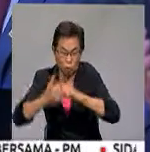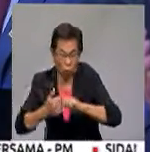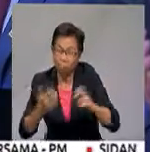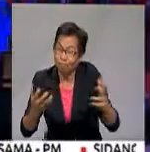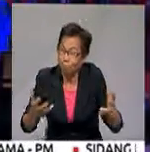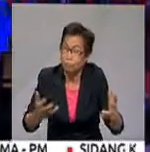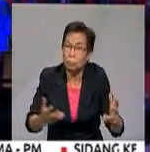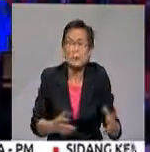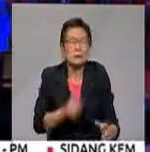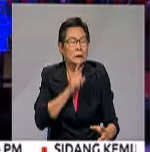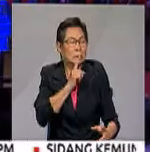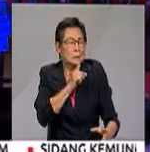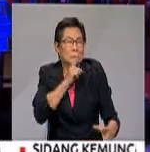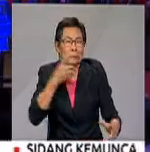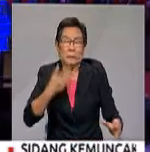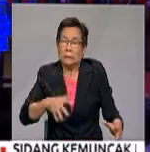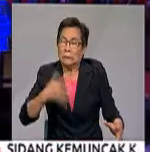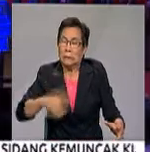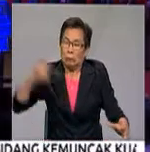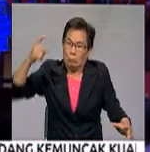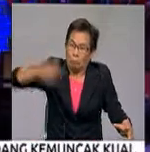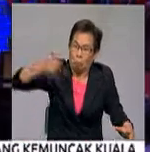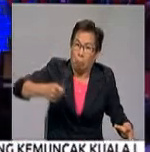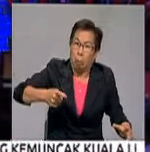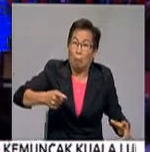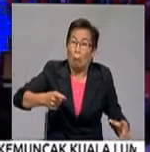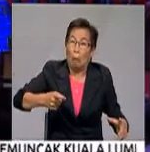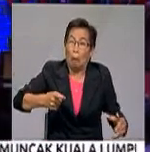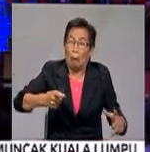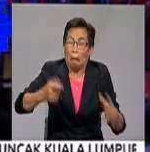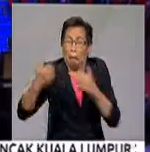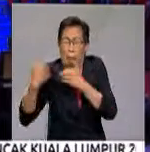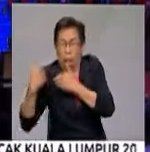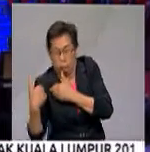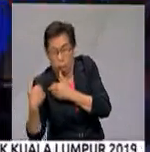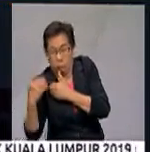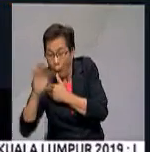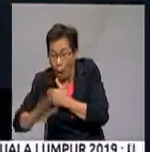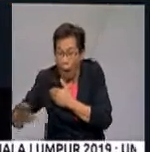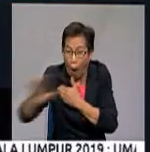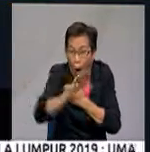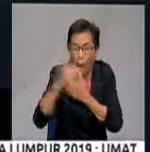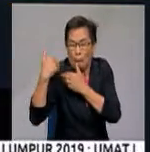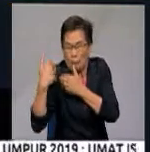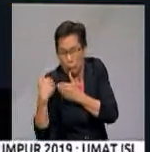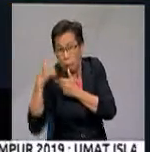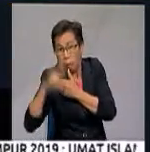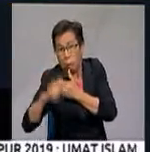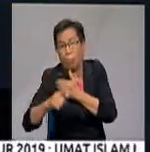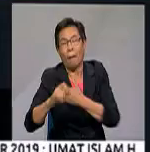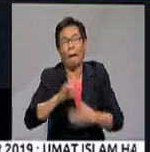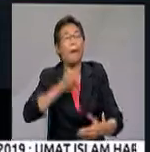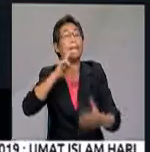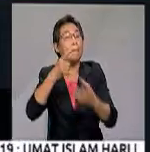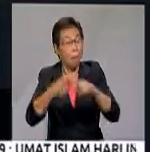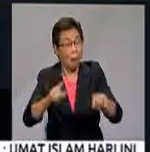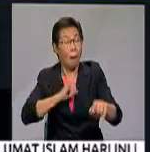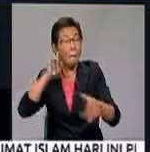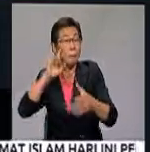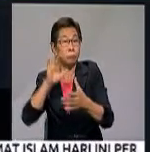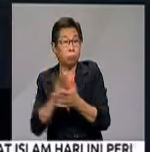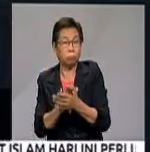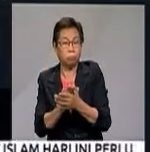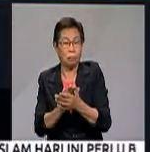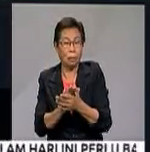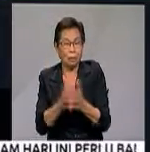is a daunting task which requires major undertaking by all of us. However, I believe this should not hinder